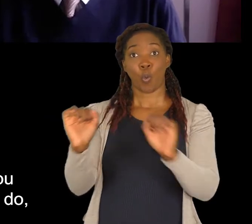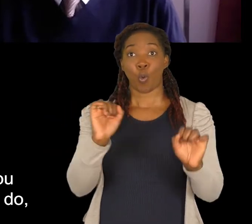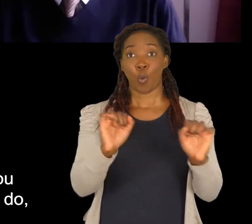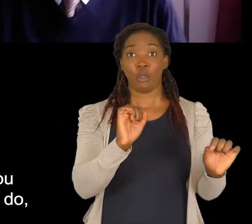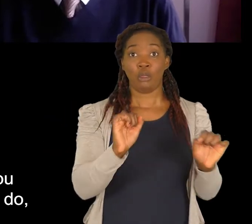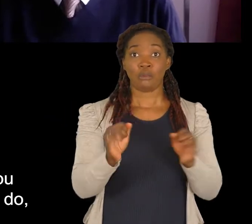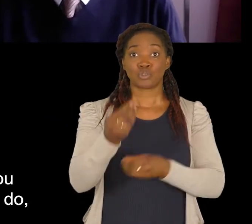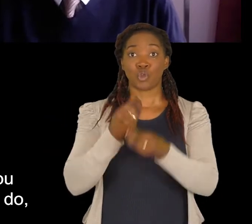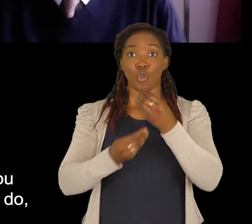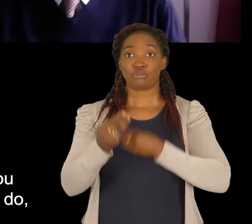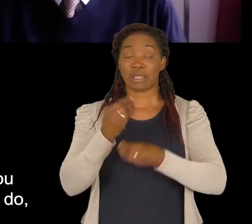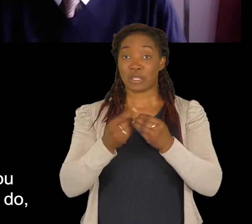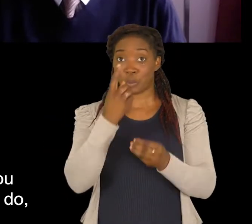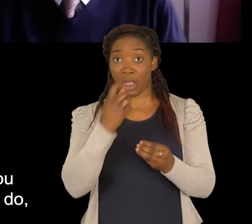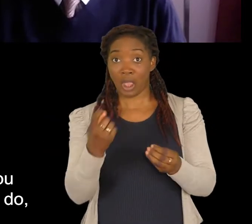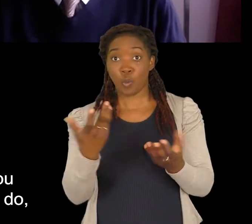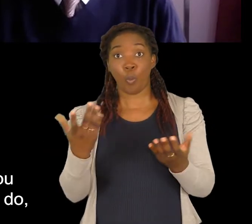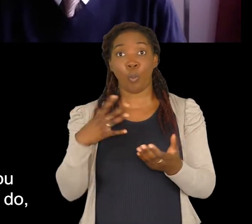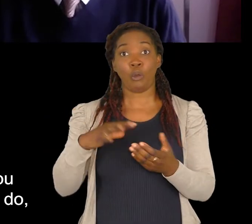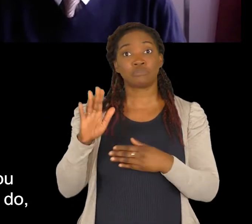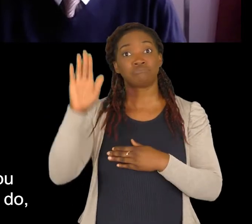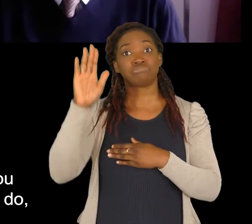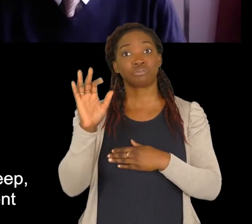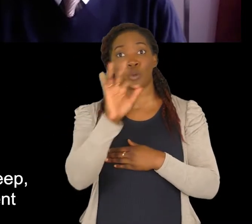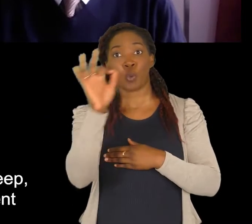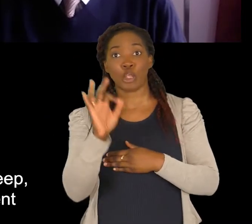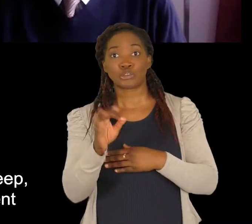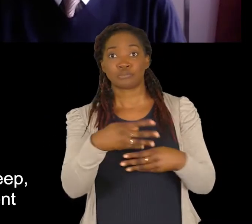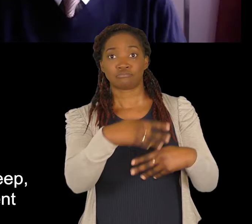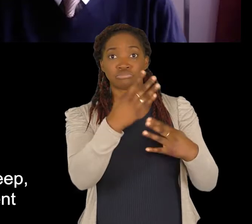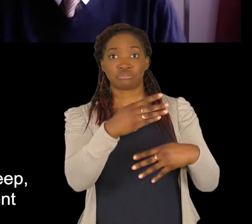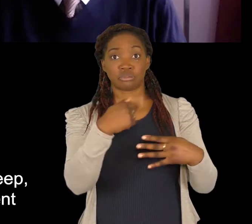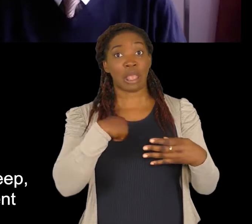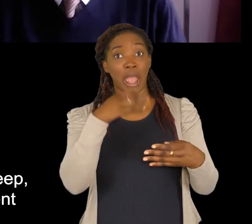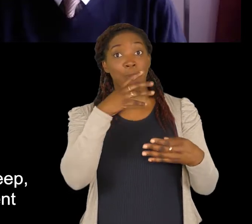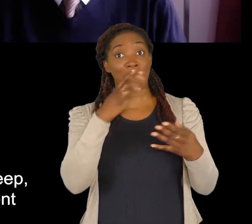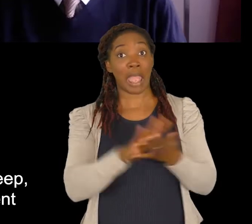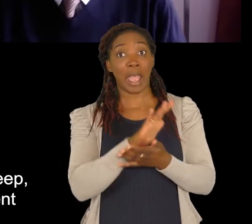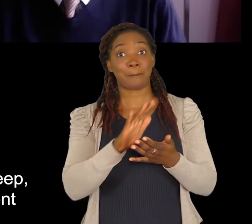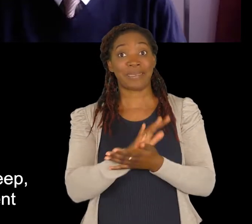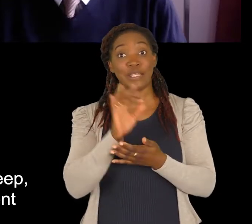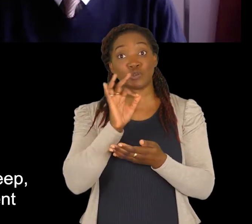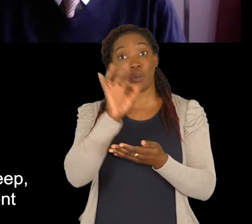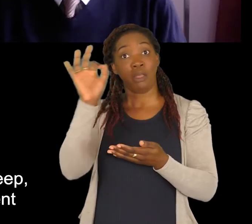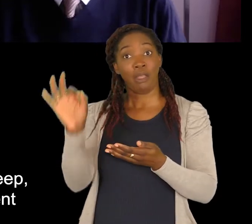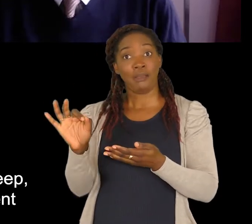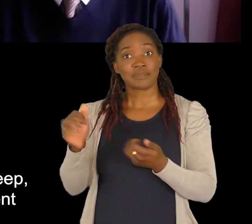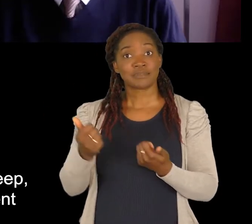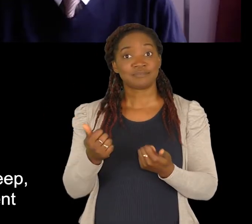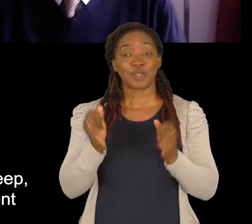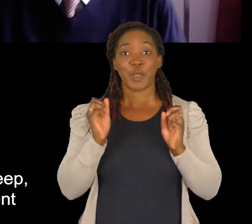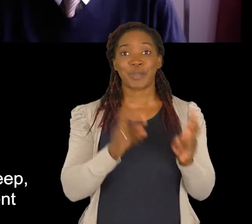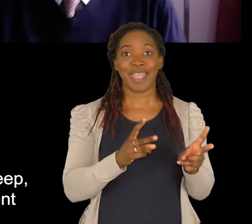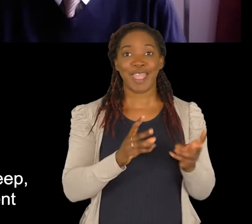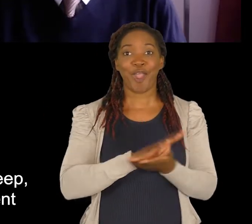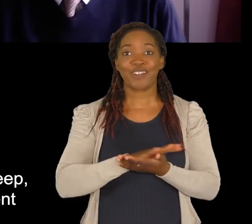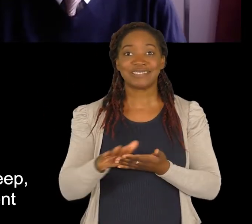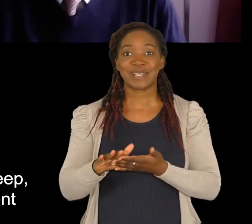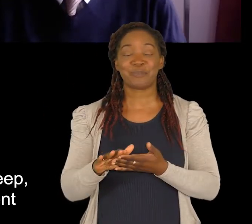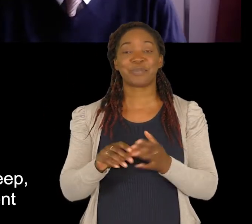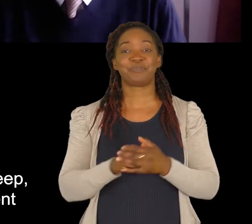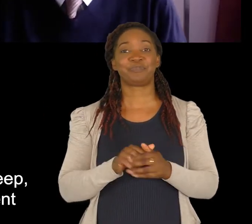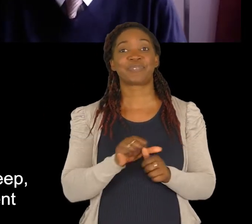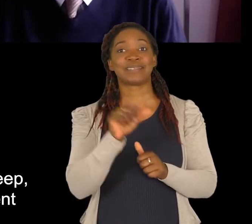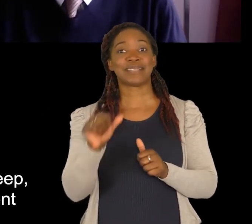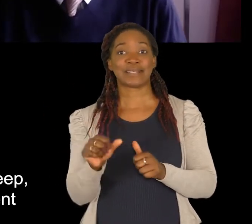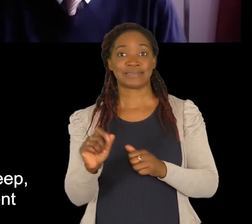stories. If you want to ask some questions right now, please do, because I'm happy to ask Hardeep as we go along. Okay, Hardeep, here's